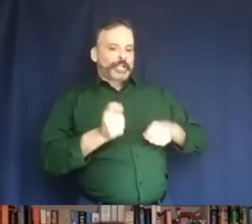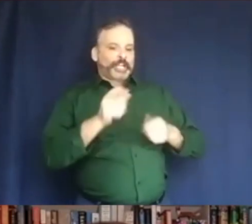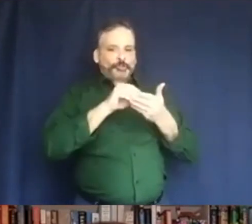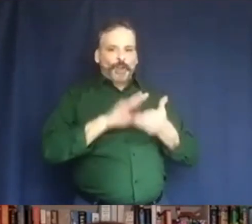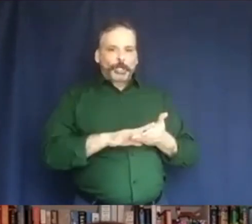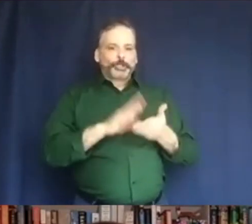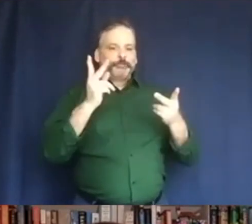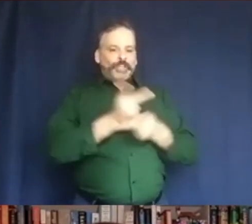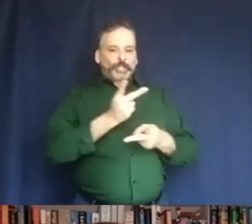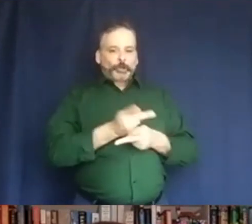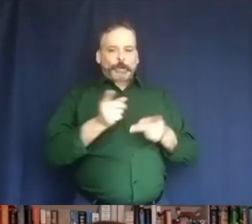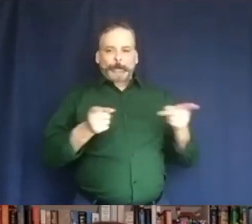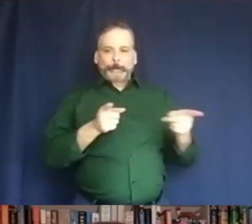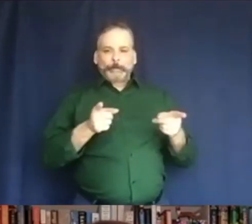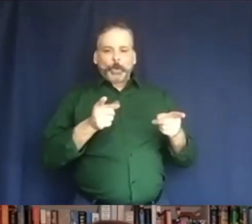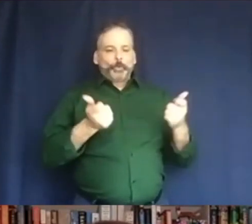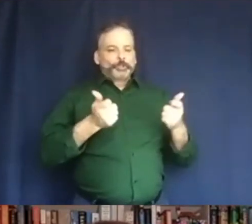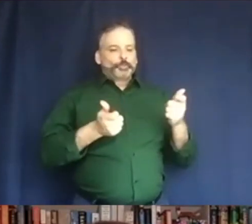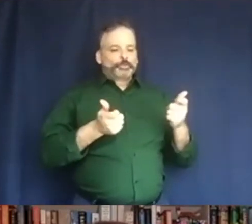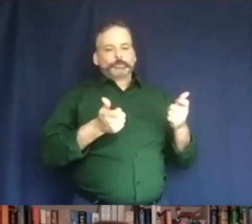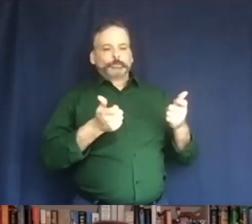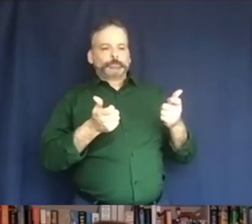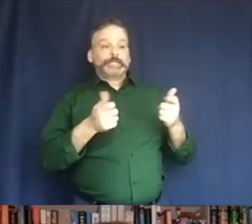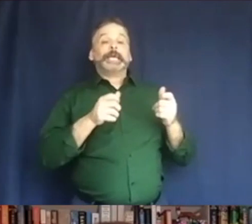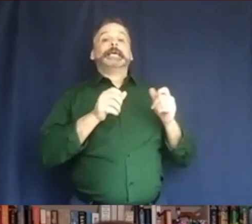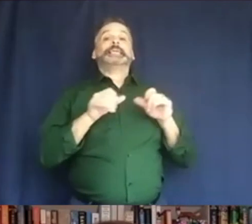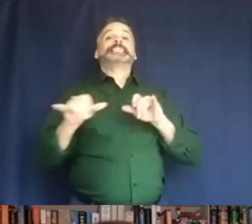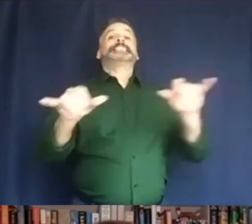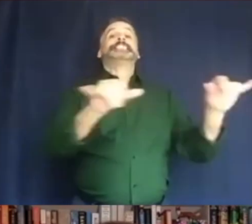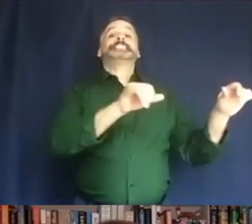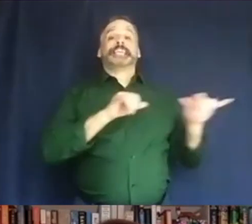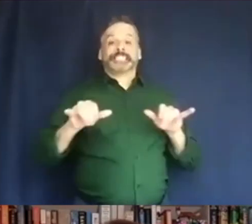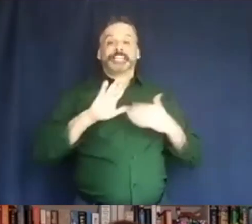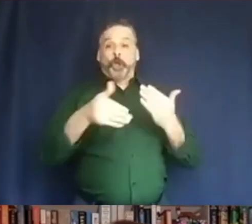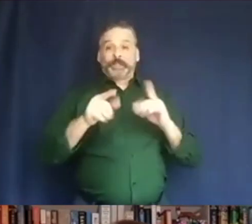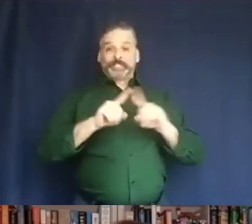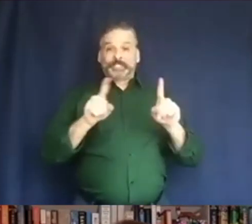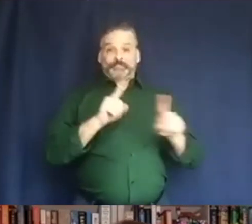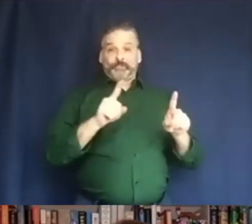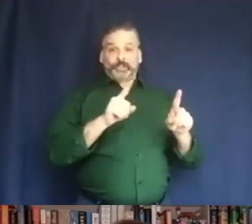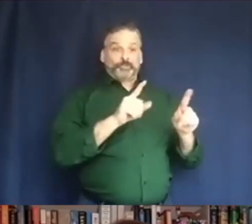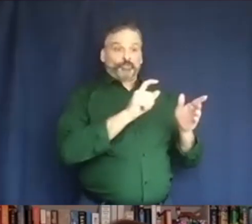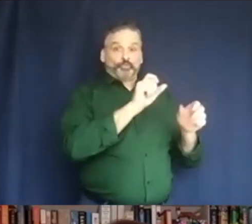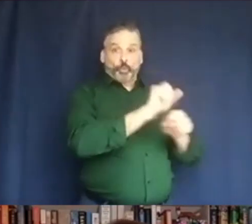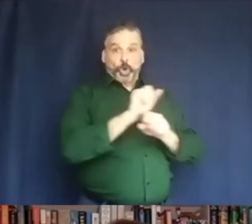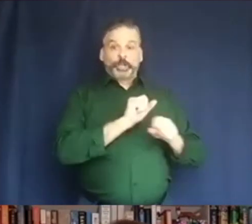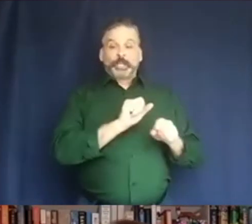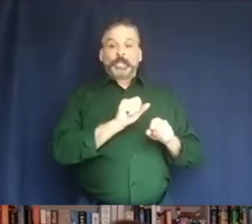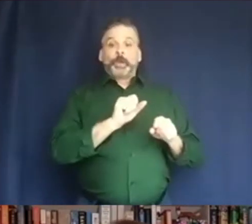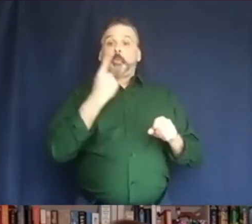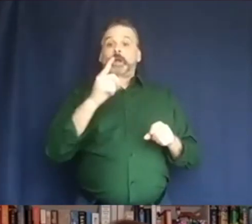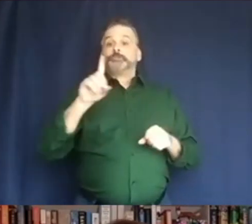things out, what was most likely, what was consistent between all these different narratives. And one was that Druids could shapeshift